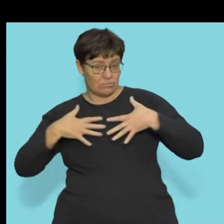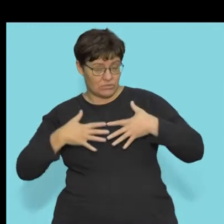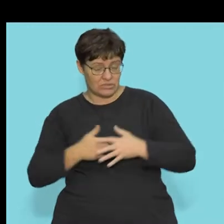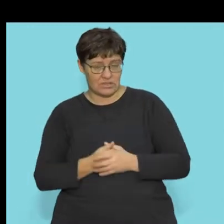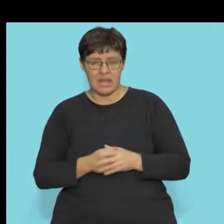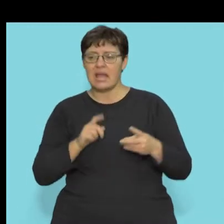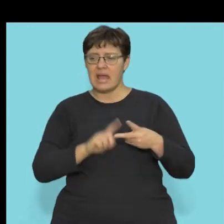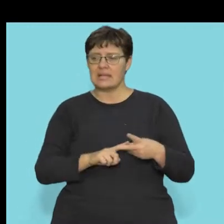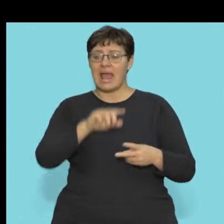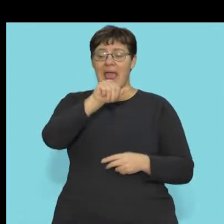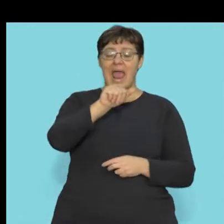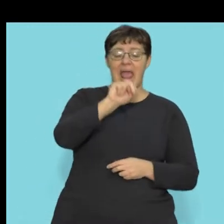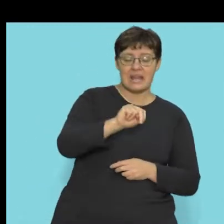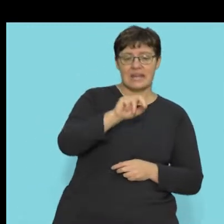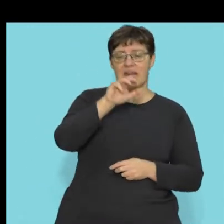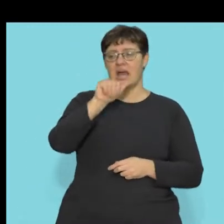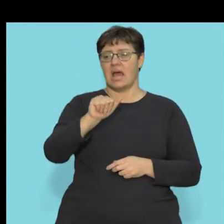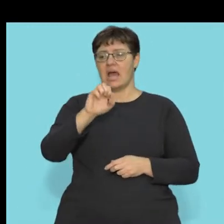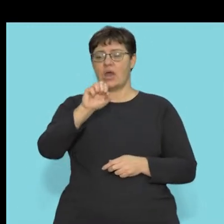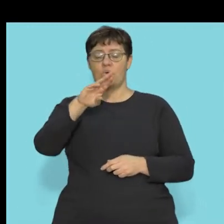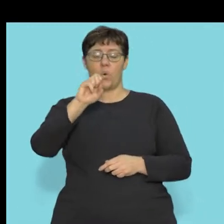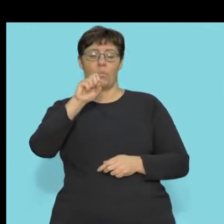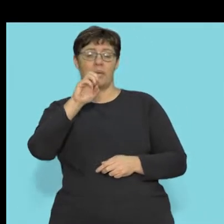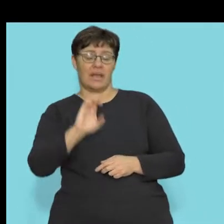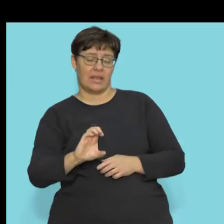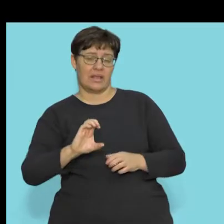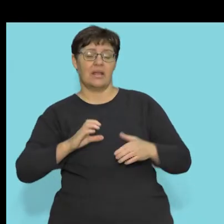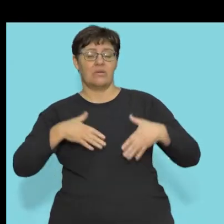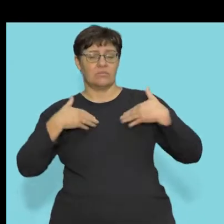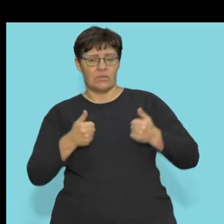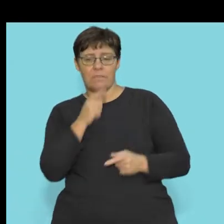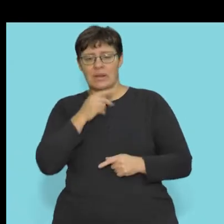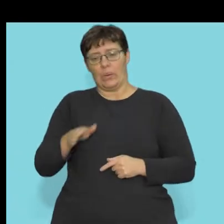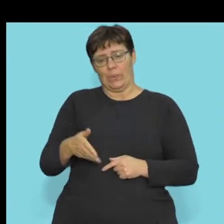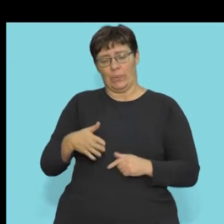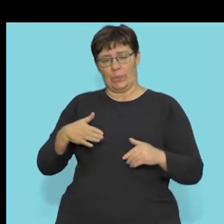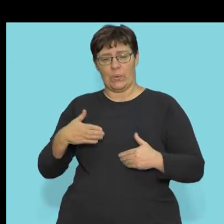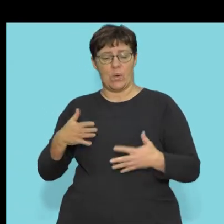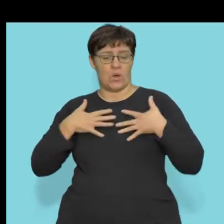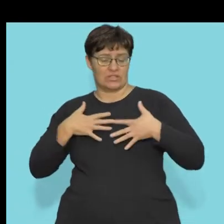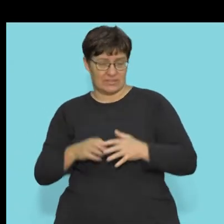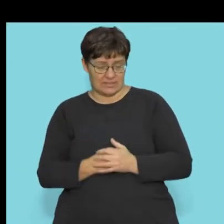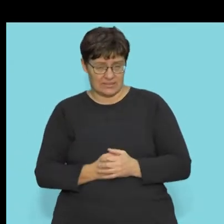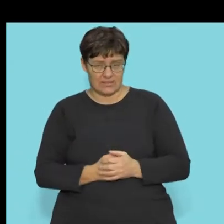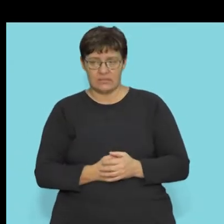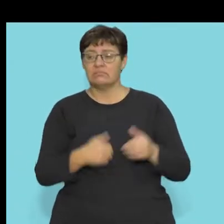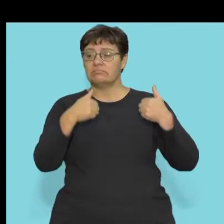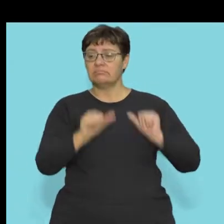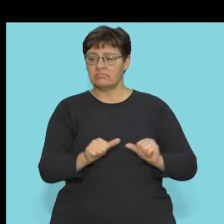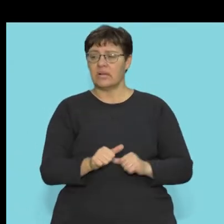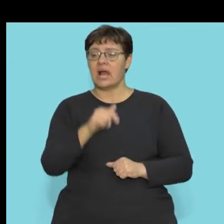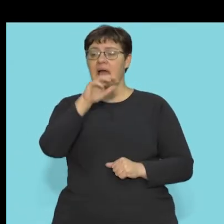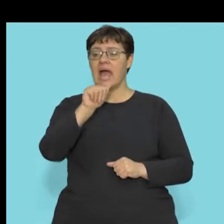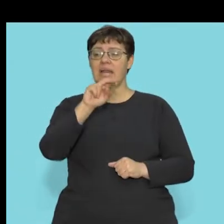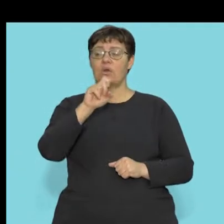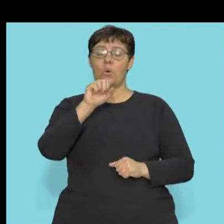needs oxygen, and anaerobic respiration, which occurs in the absence of oxygen. We also will